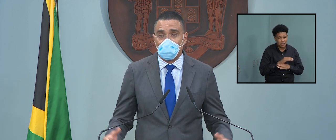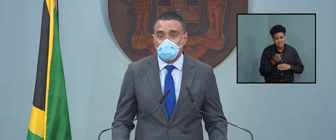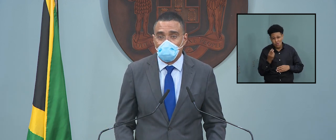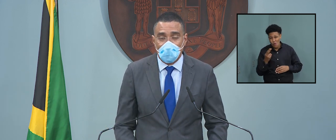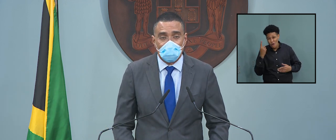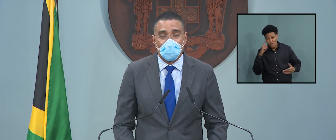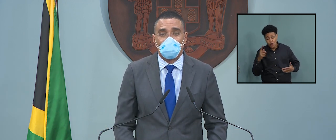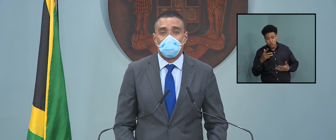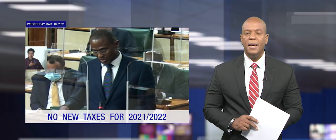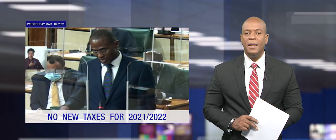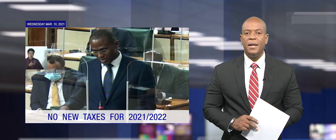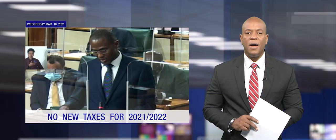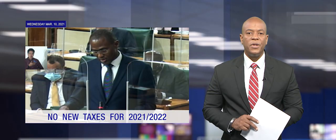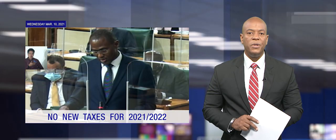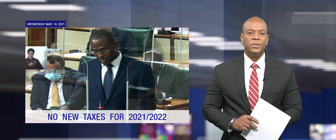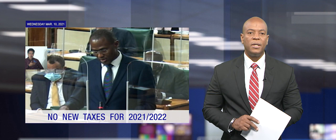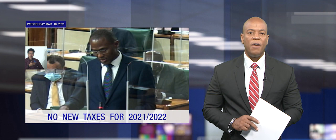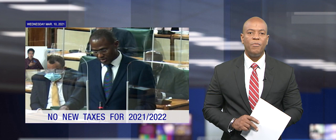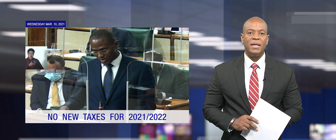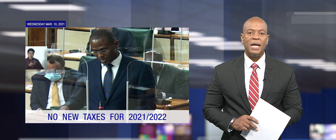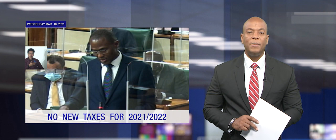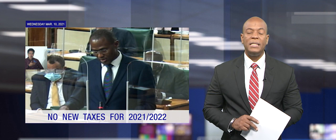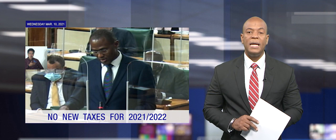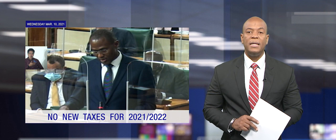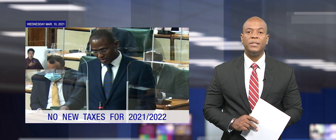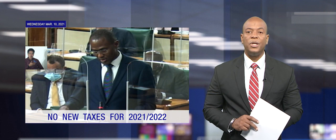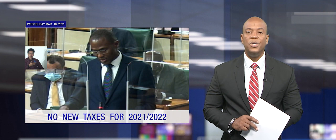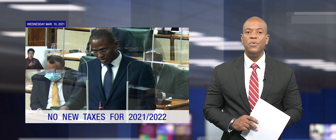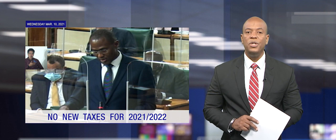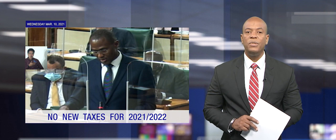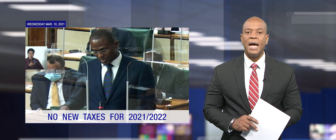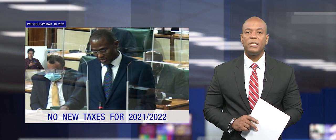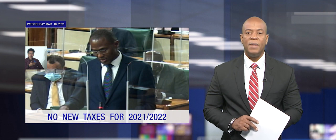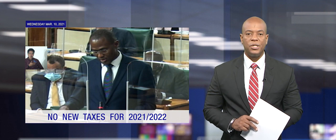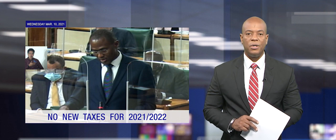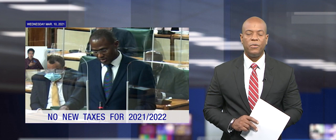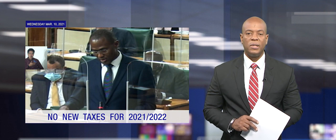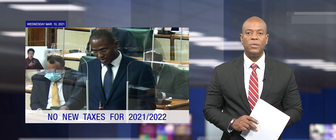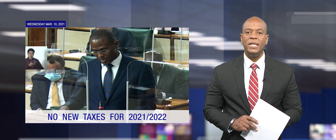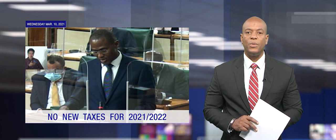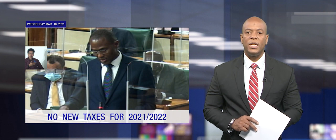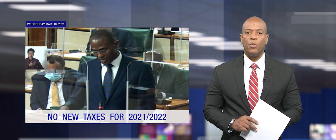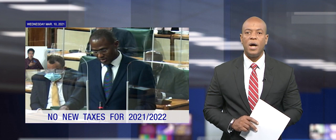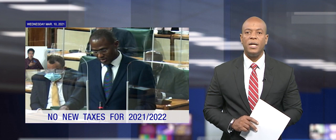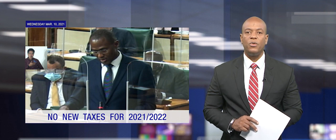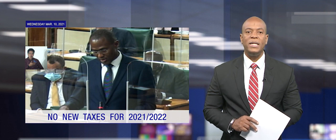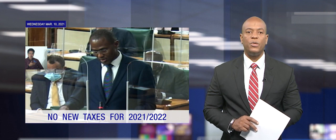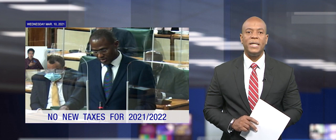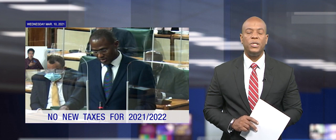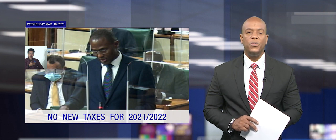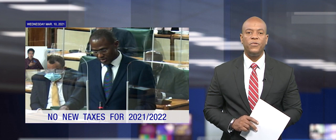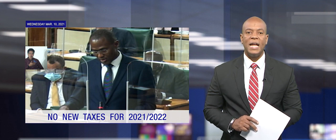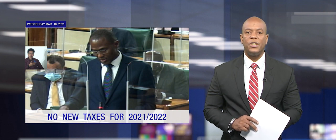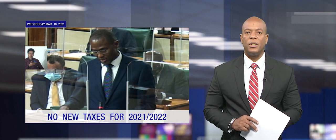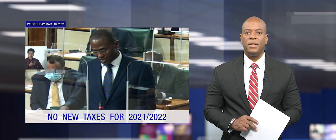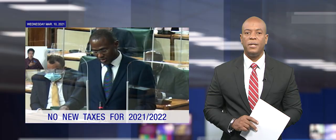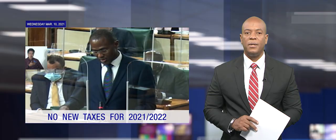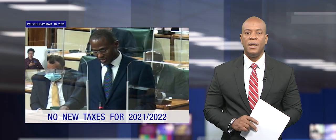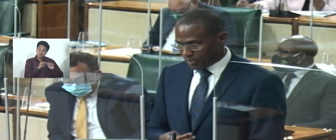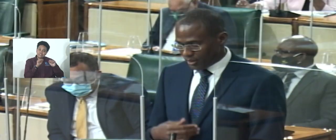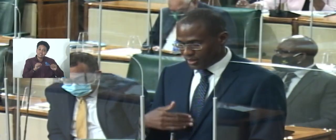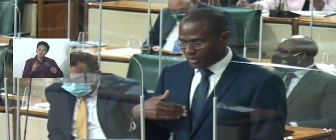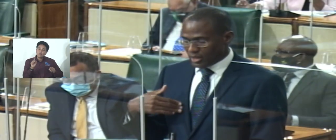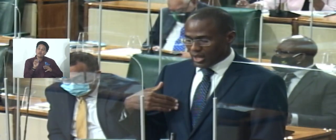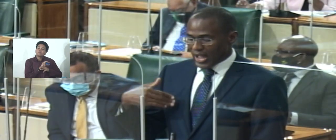for social interaction. In other news, government has maintained its no new tax measure for the 2021-2022 financial